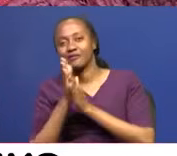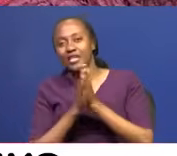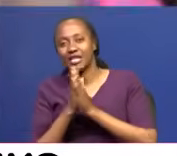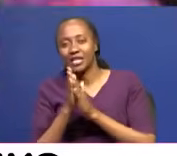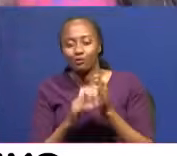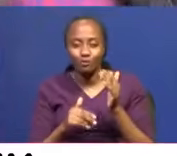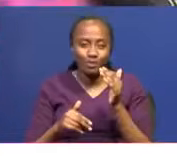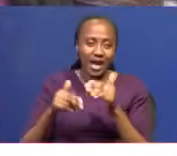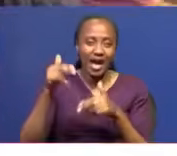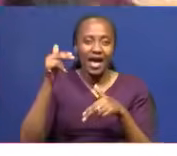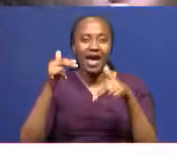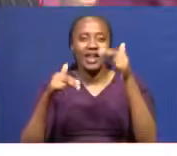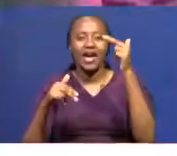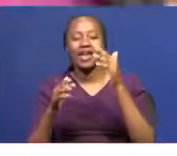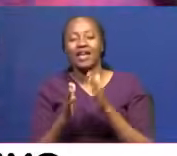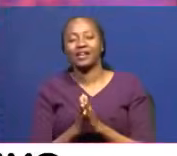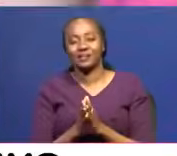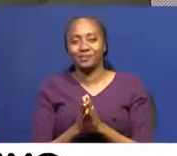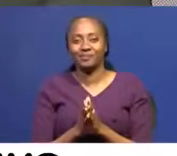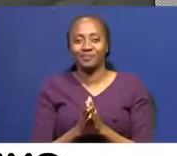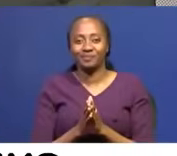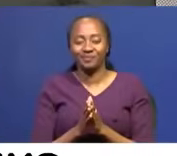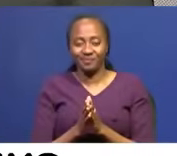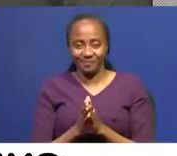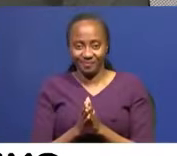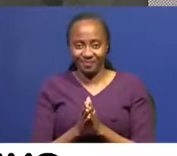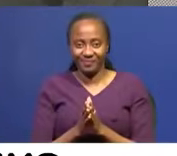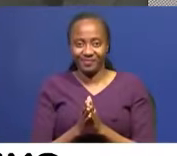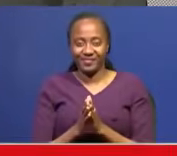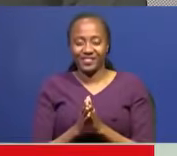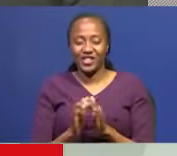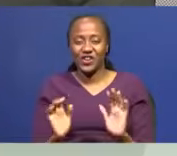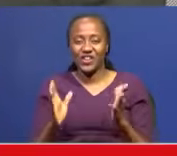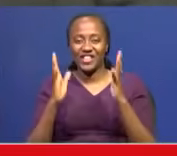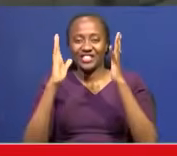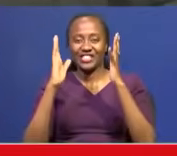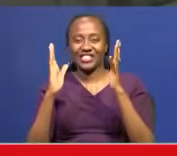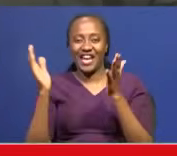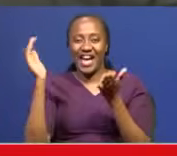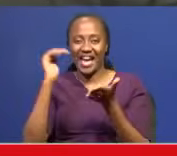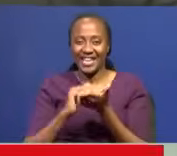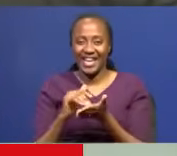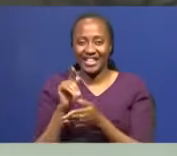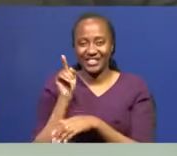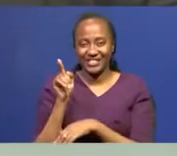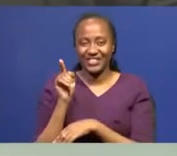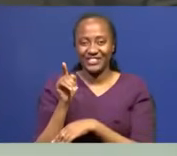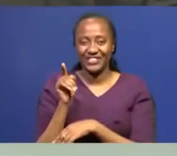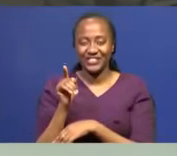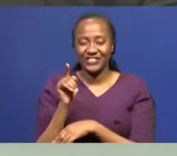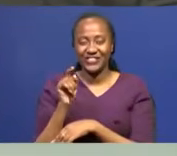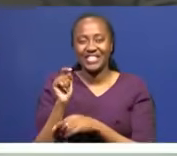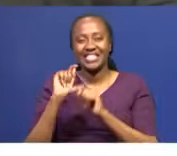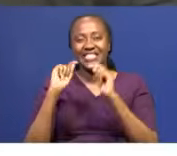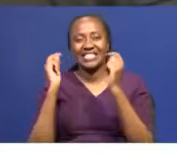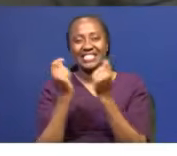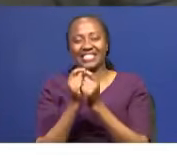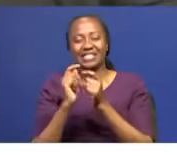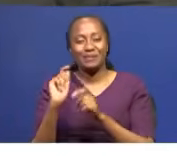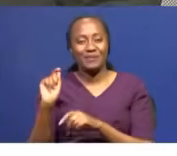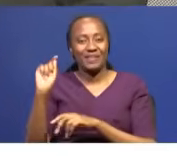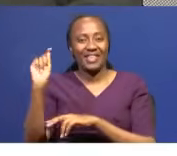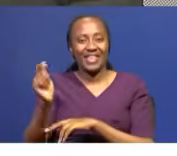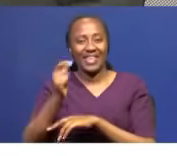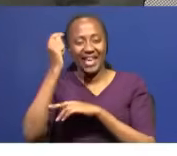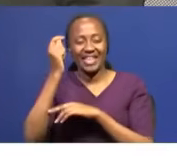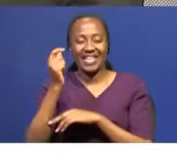and higher. Congratulations once again there to Team Kenya.